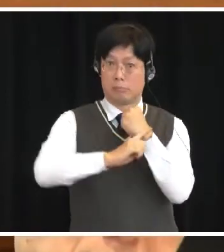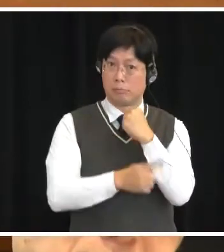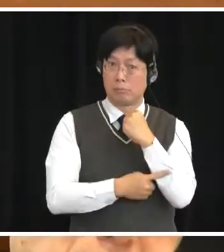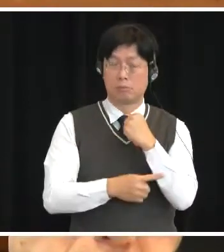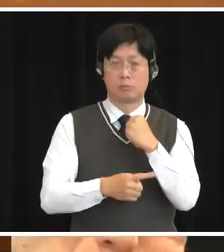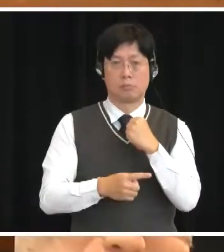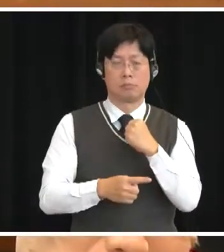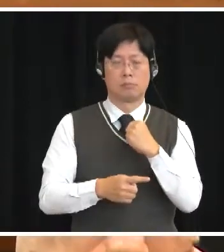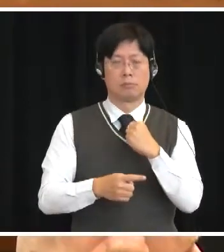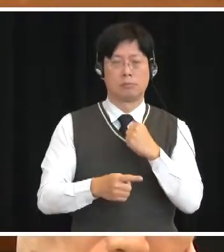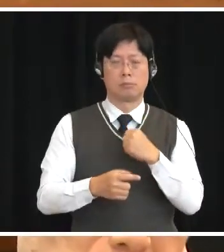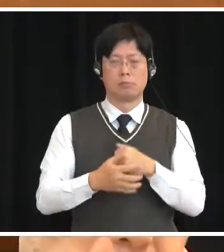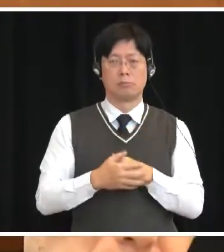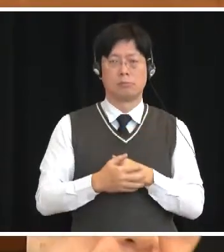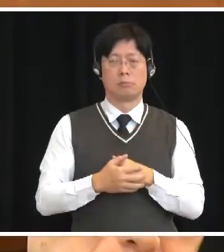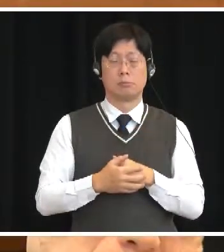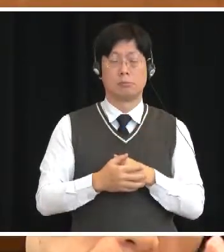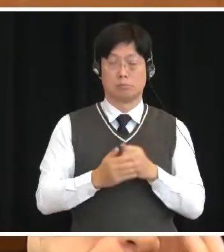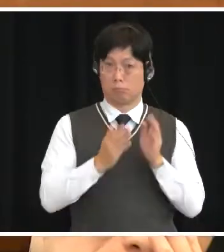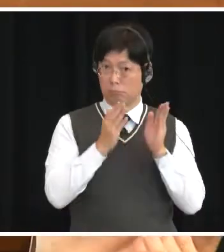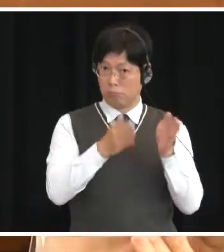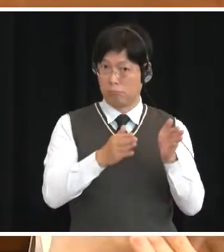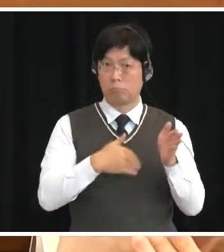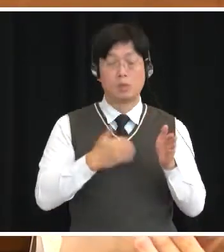if there's no parental consent.